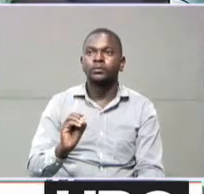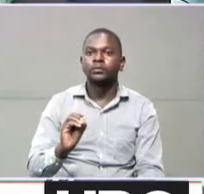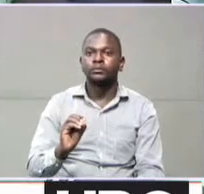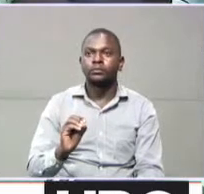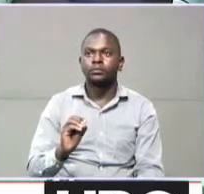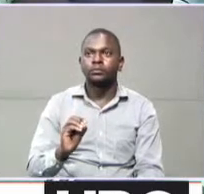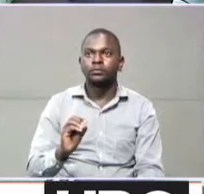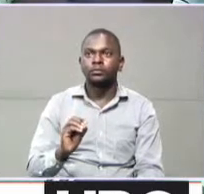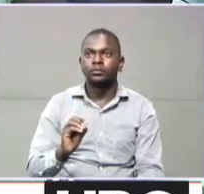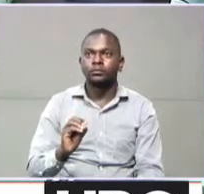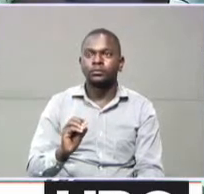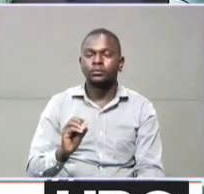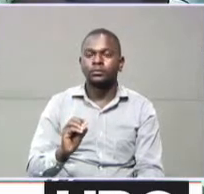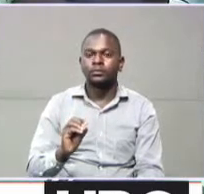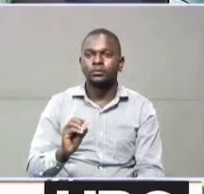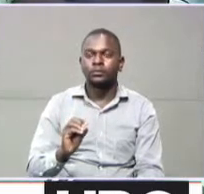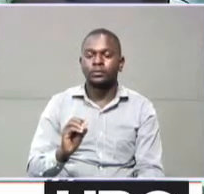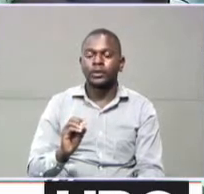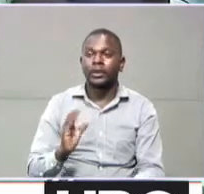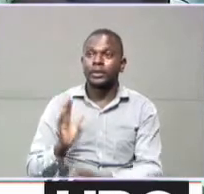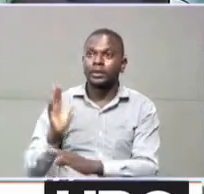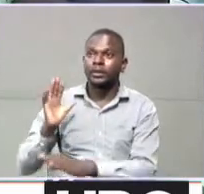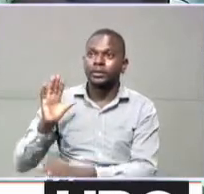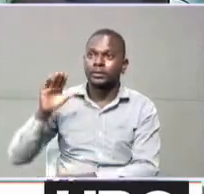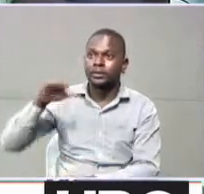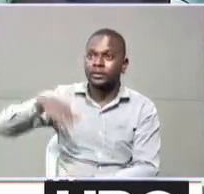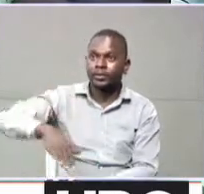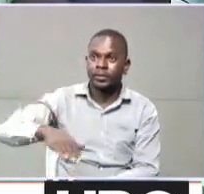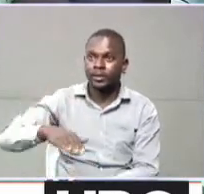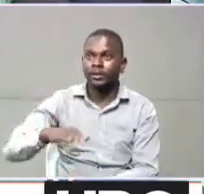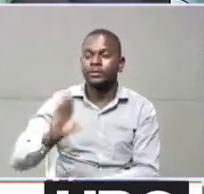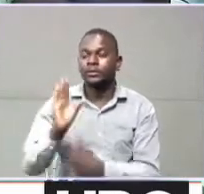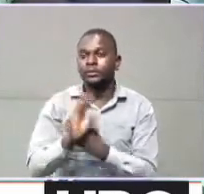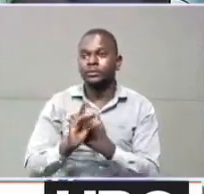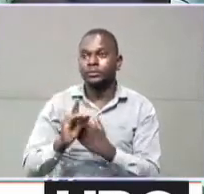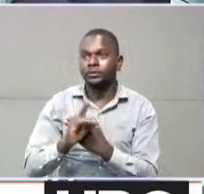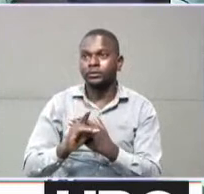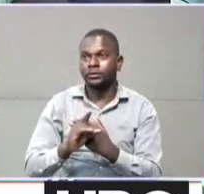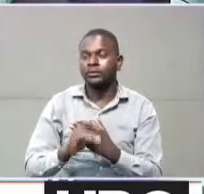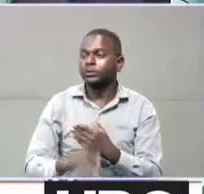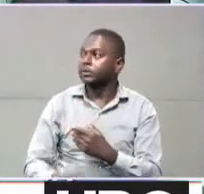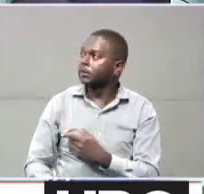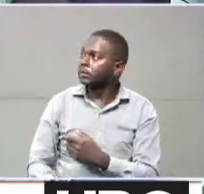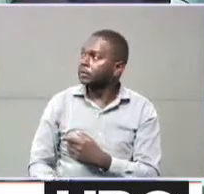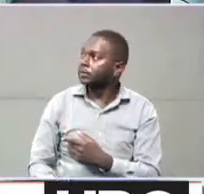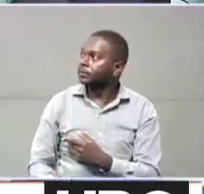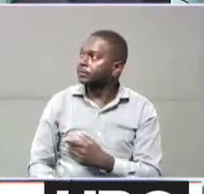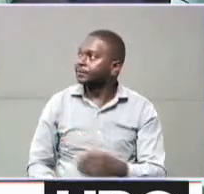that's a the baby of the raid is on survey